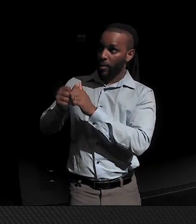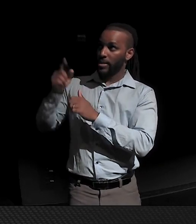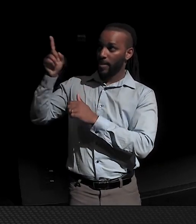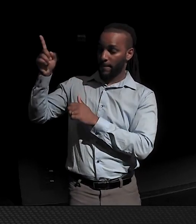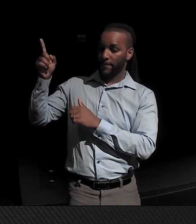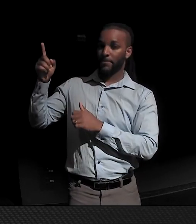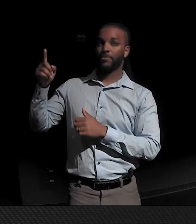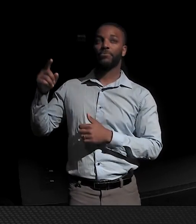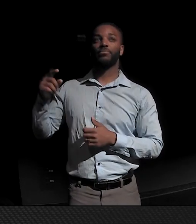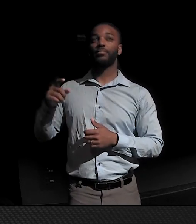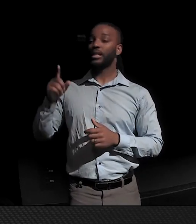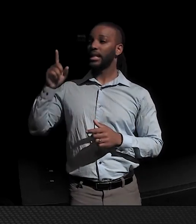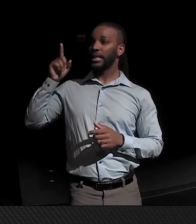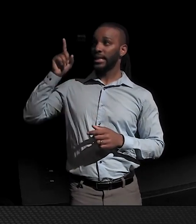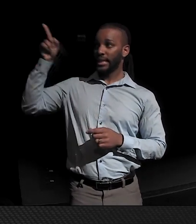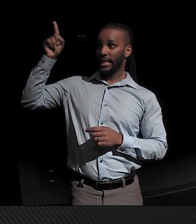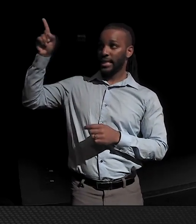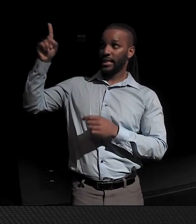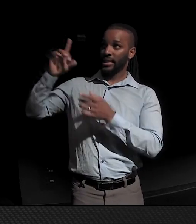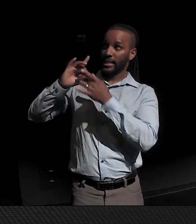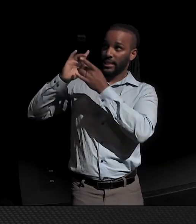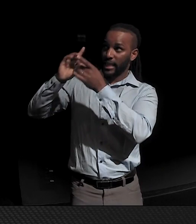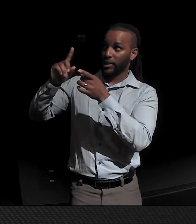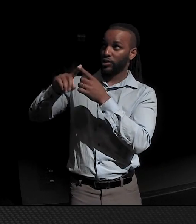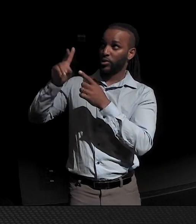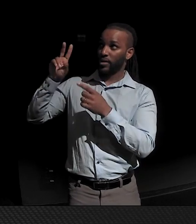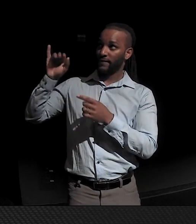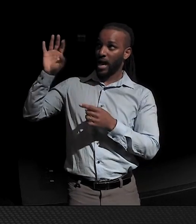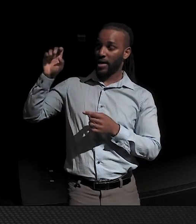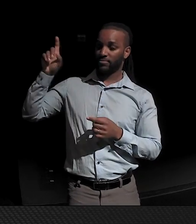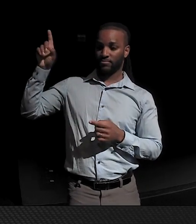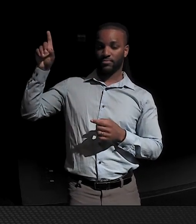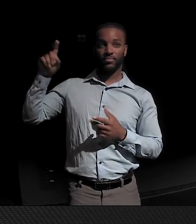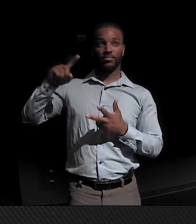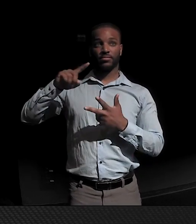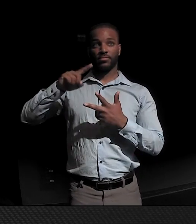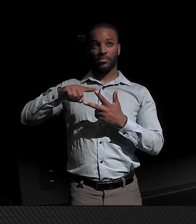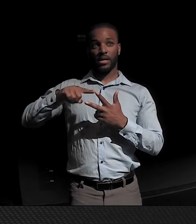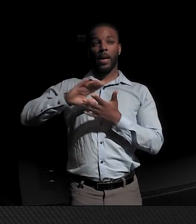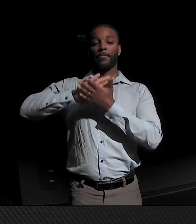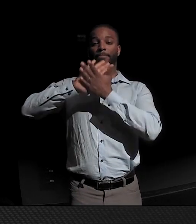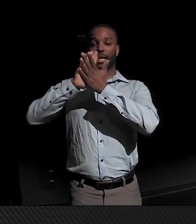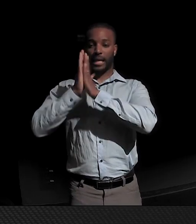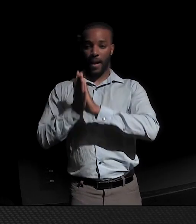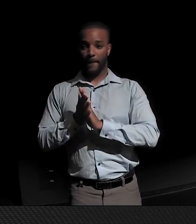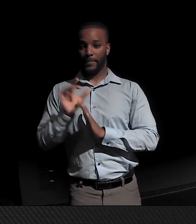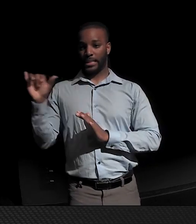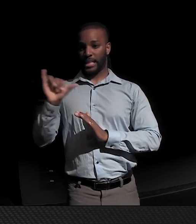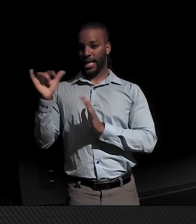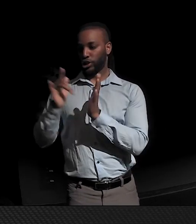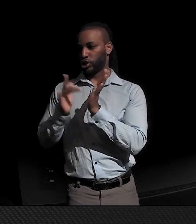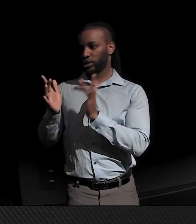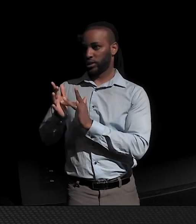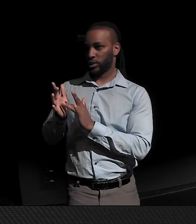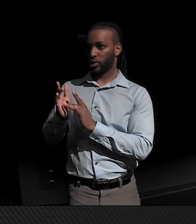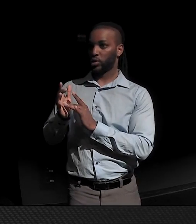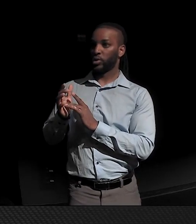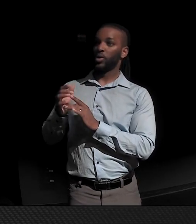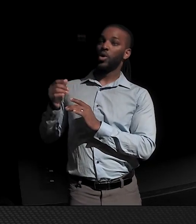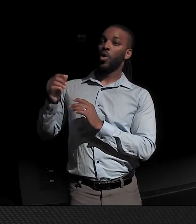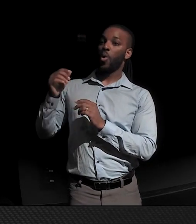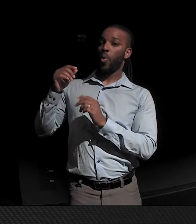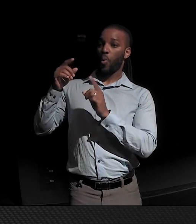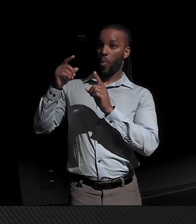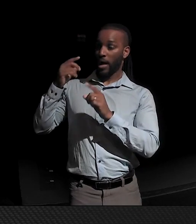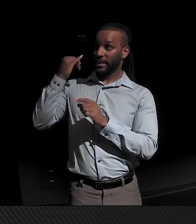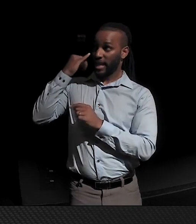are the vine. Abide. Be connected to the vine. Become like Jesus. Watch what will be on display of